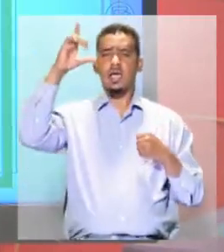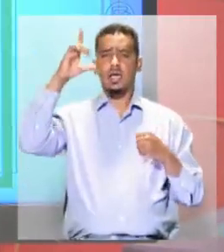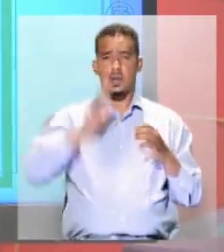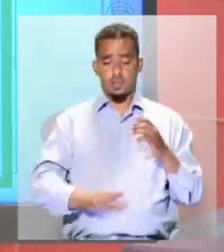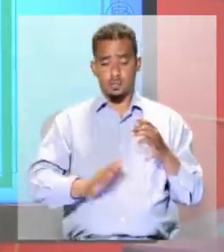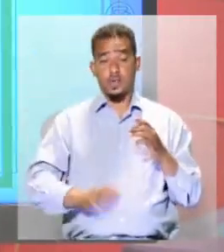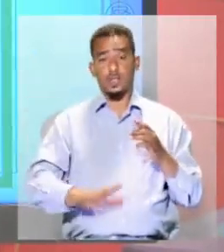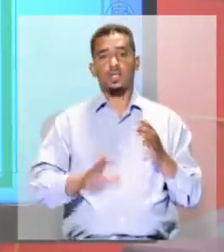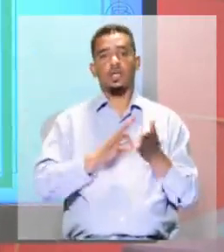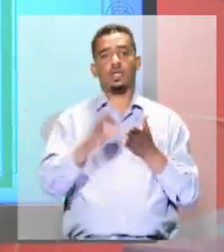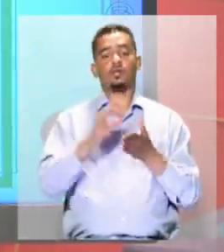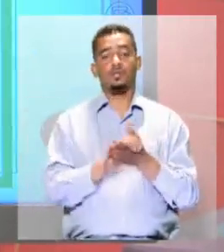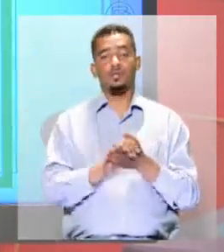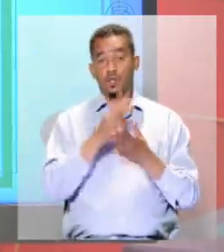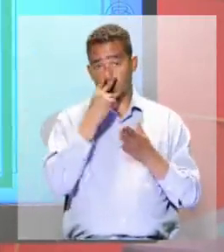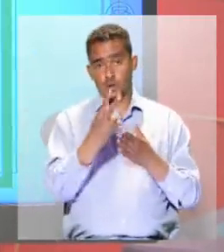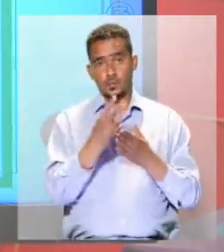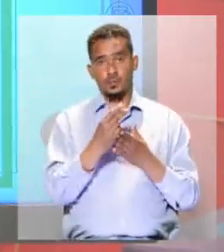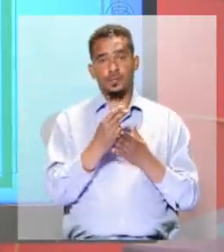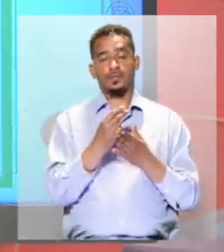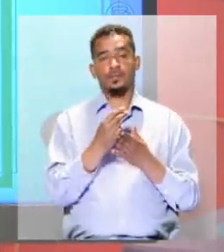rate. Let us see,